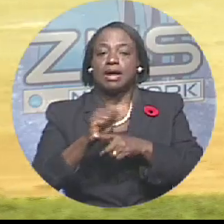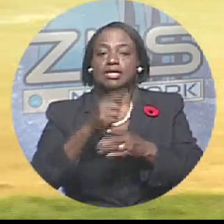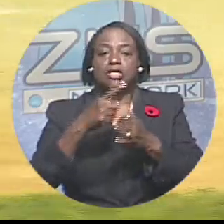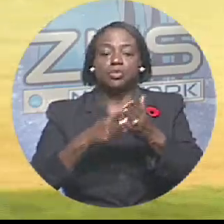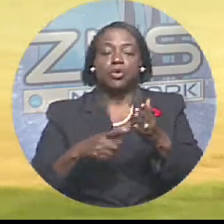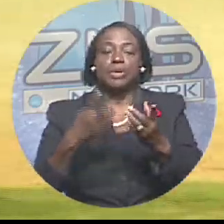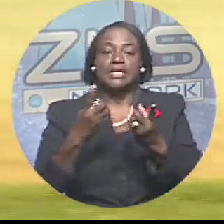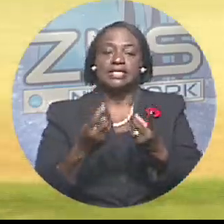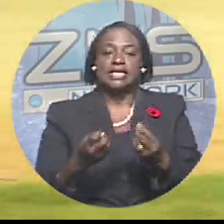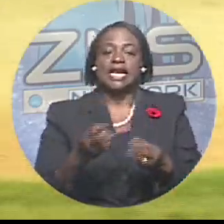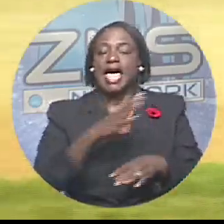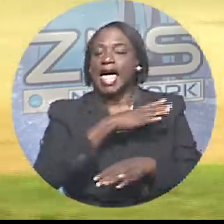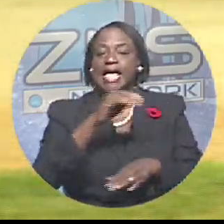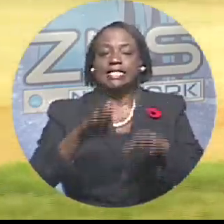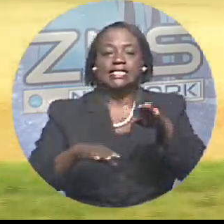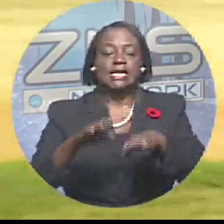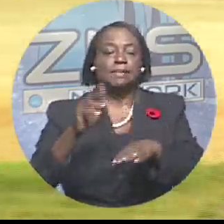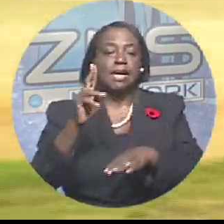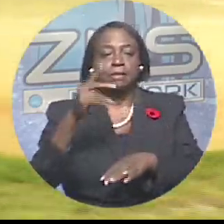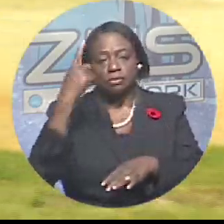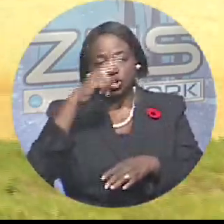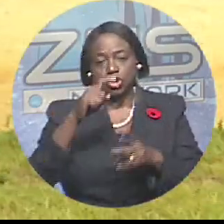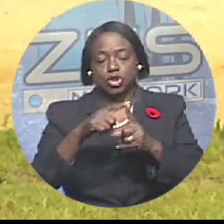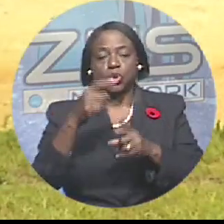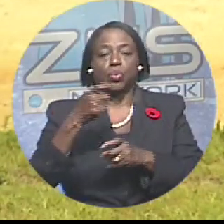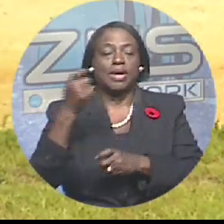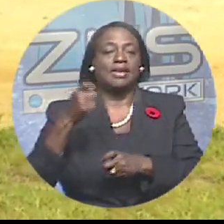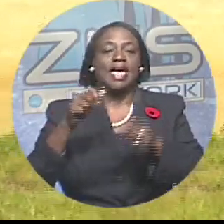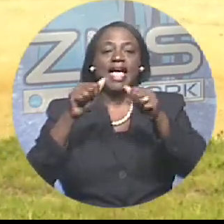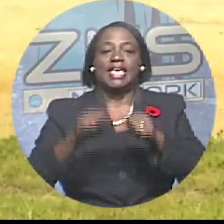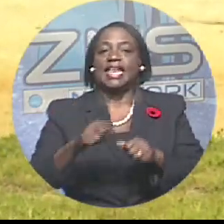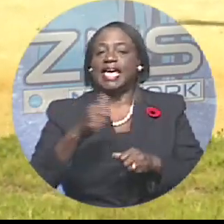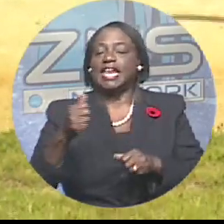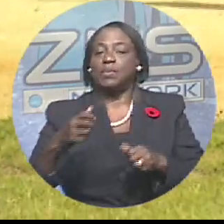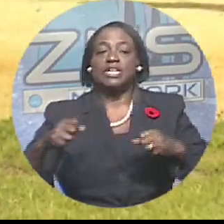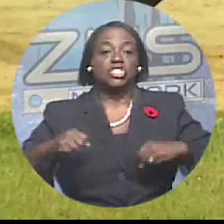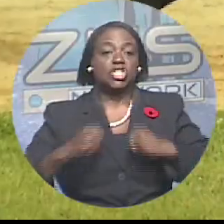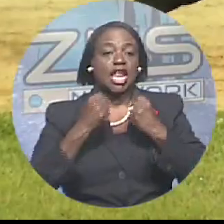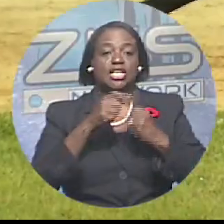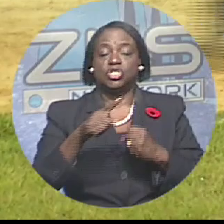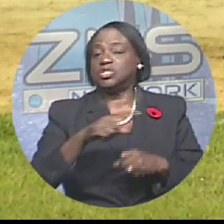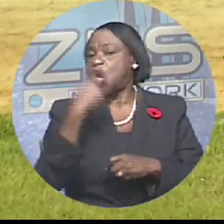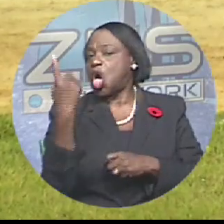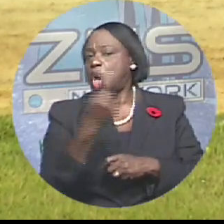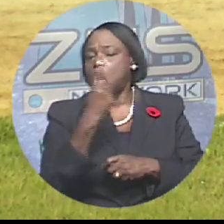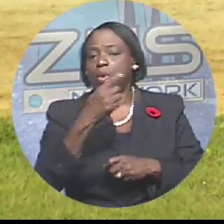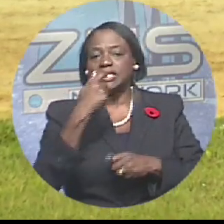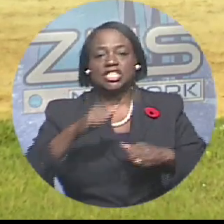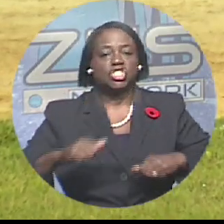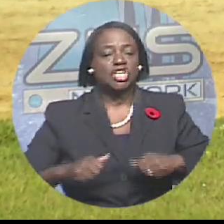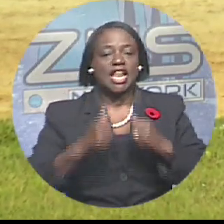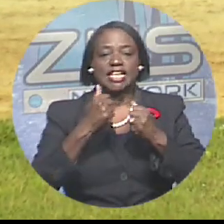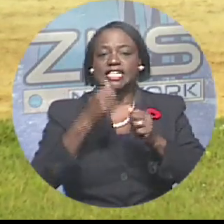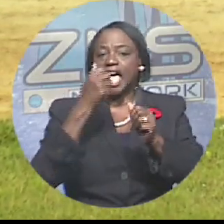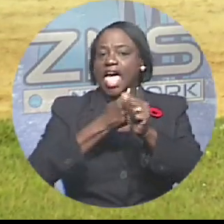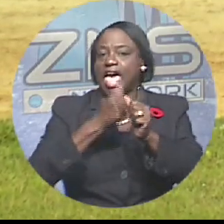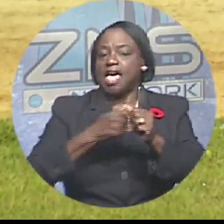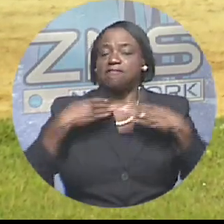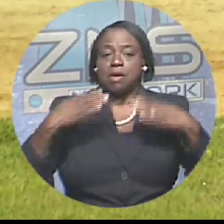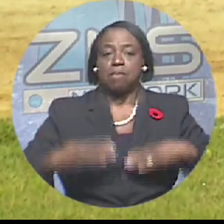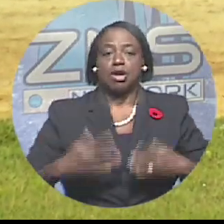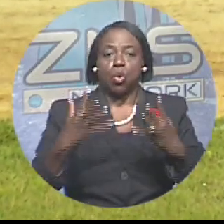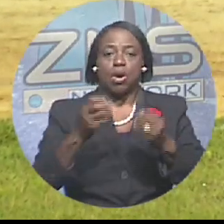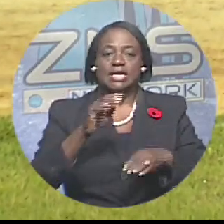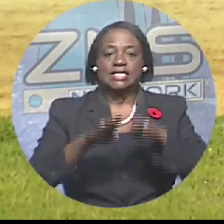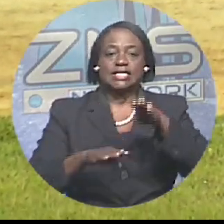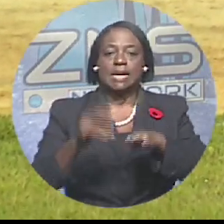did and just to step it up. Could anybody challenge you? Well, you know, there's always a challenge because, you know, everybody wants to step up their game when it comes to SAC. So as